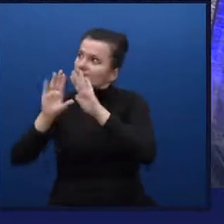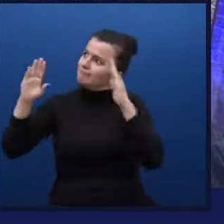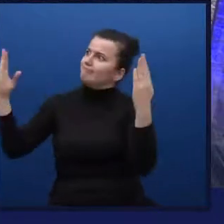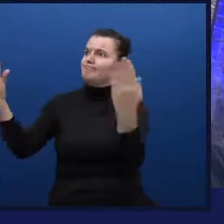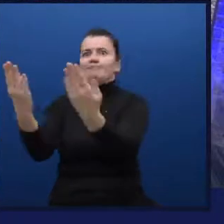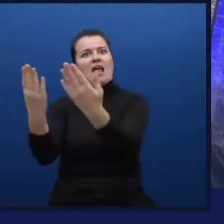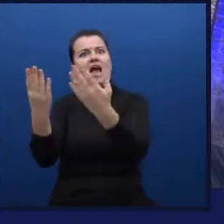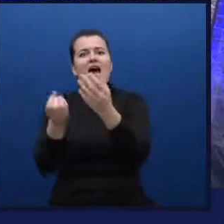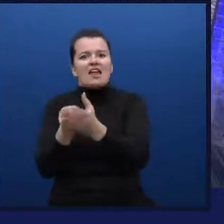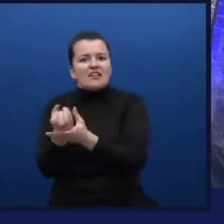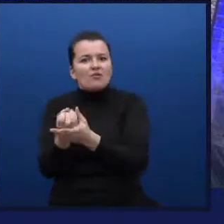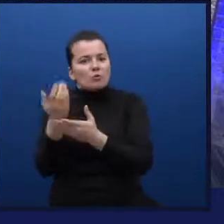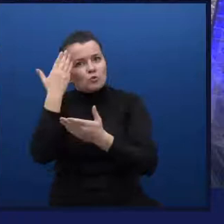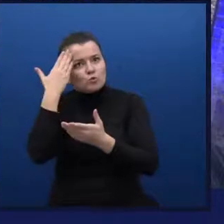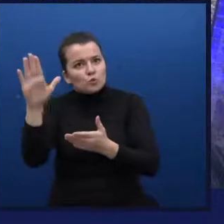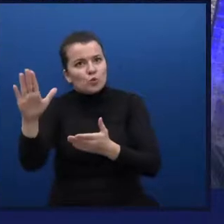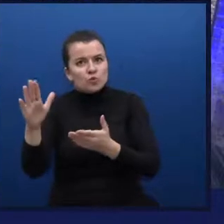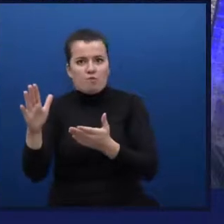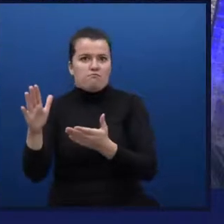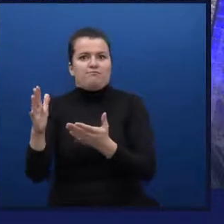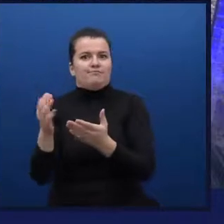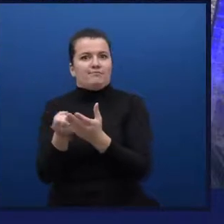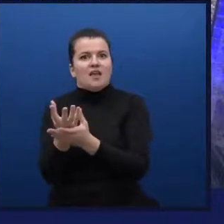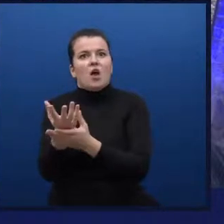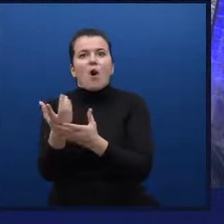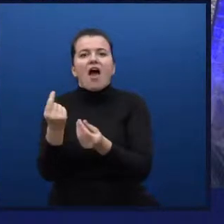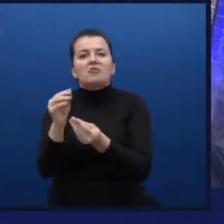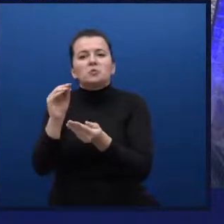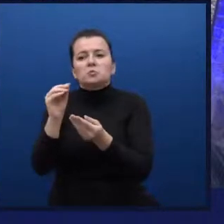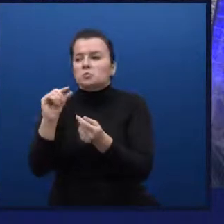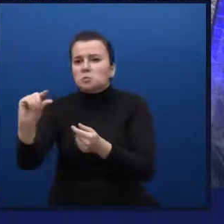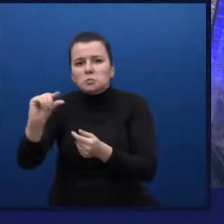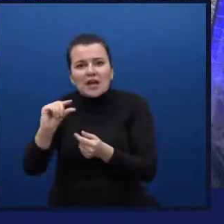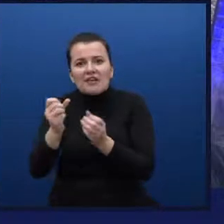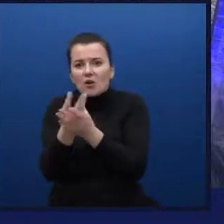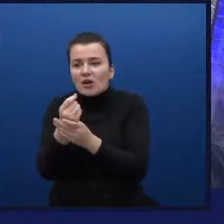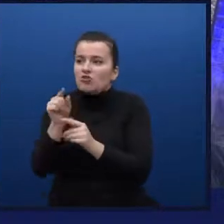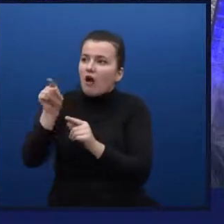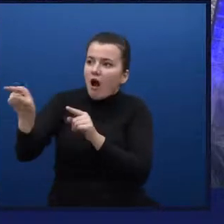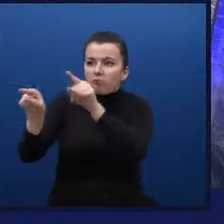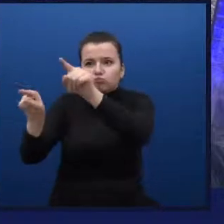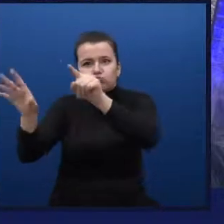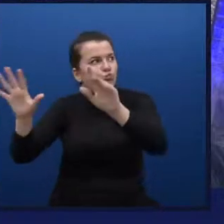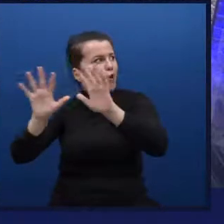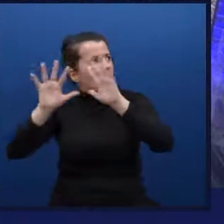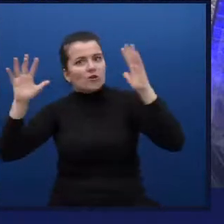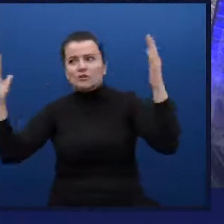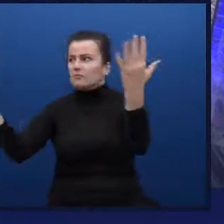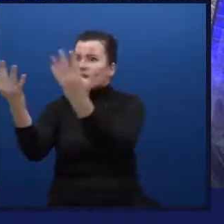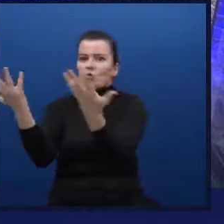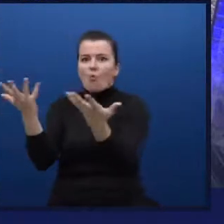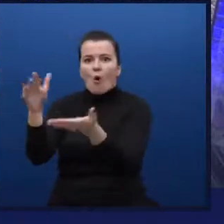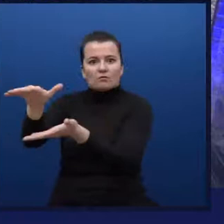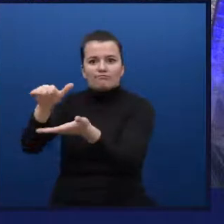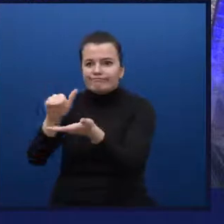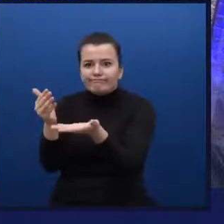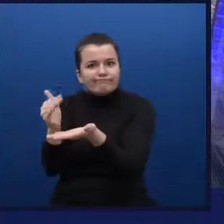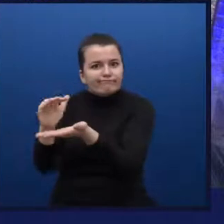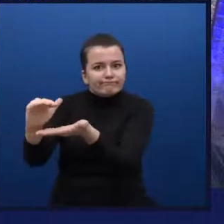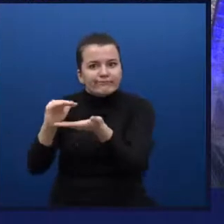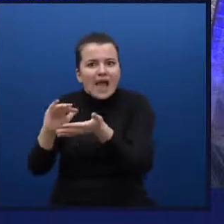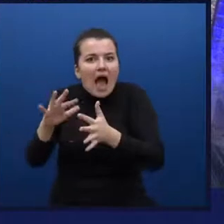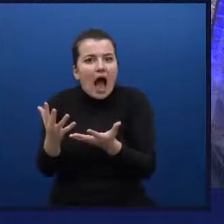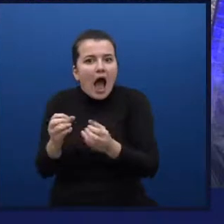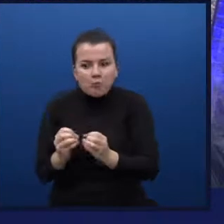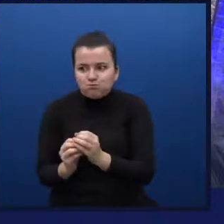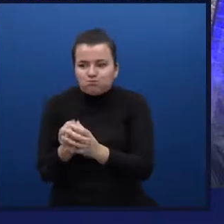don't have a mountain of data, but you have a small pile of data to work with. Well, that's absolutely fair, but I mean, it's the sort